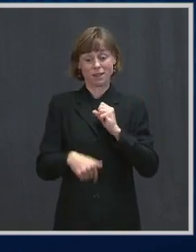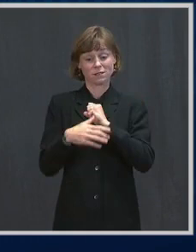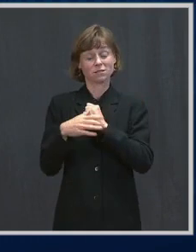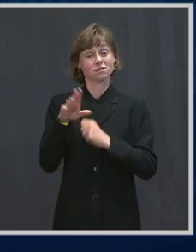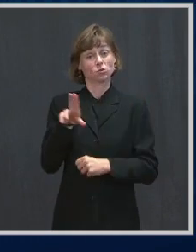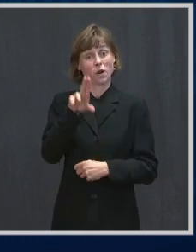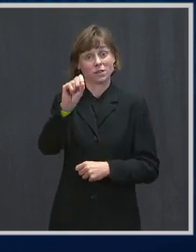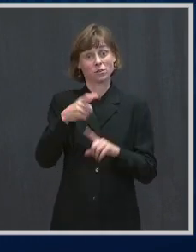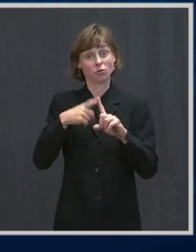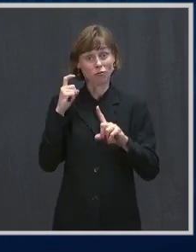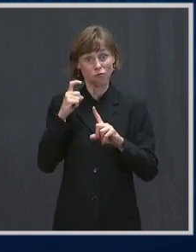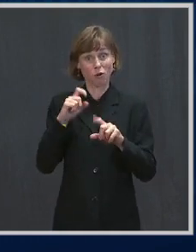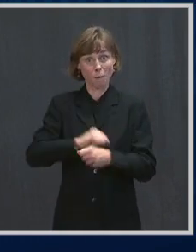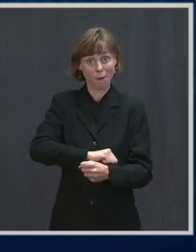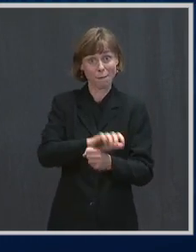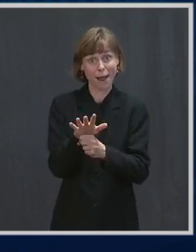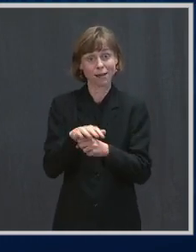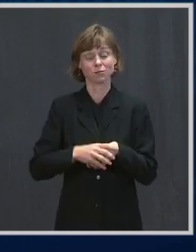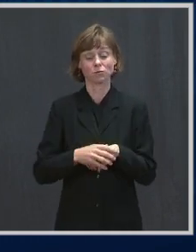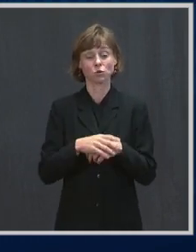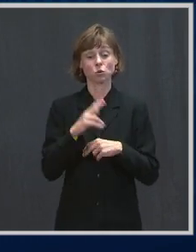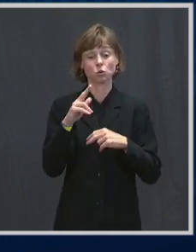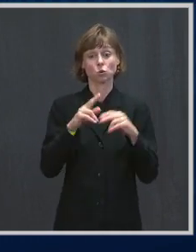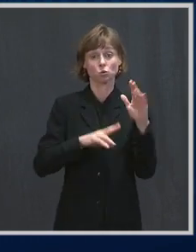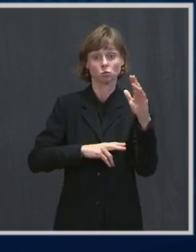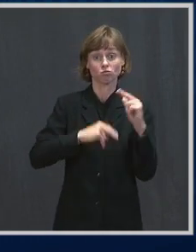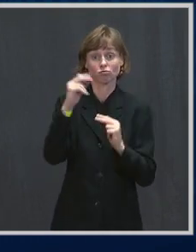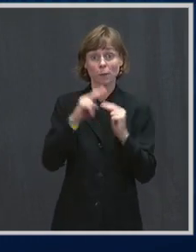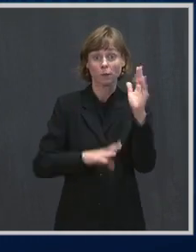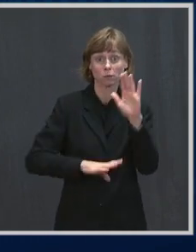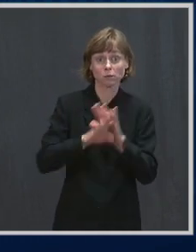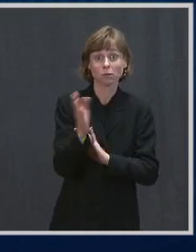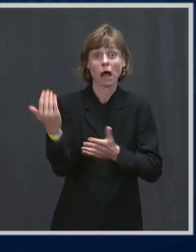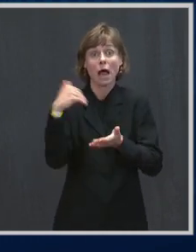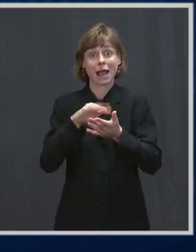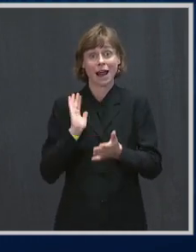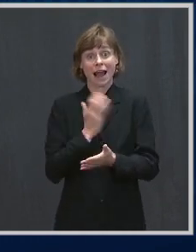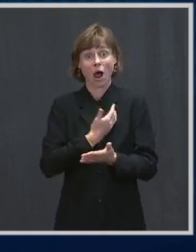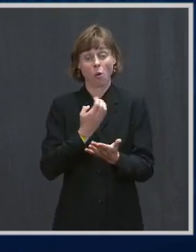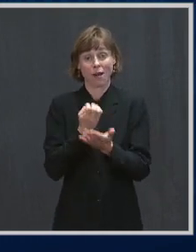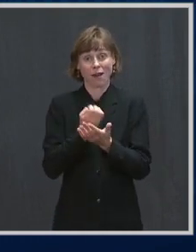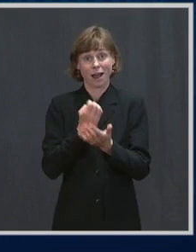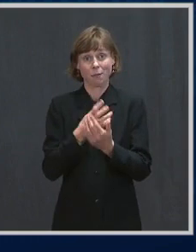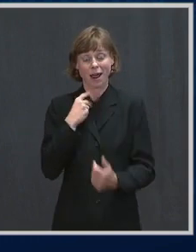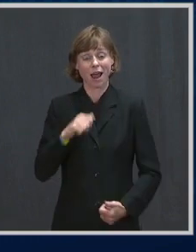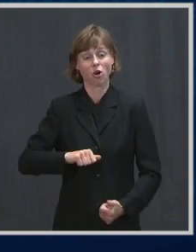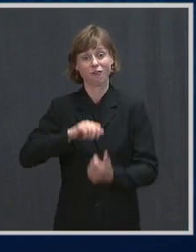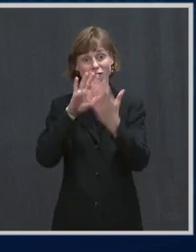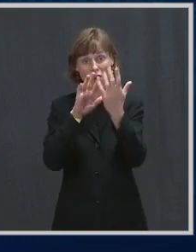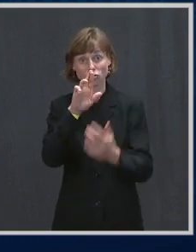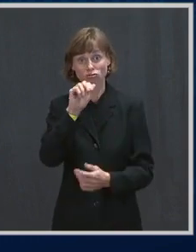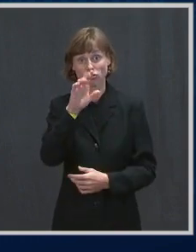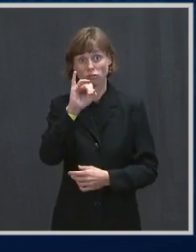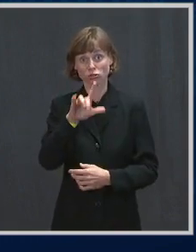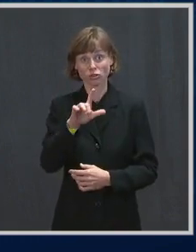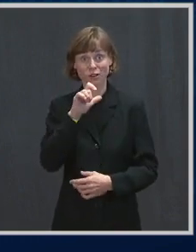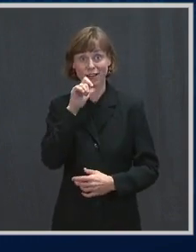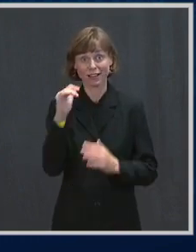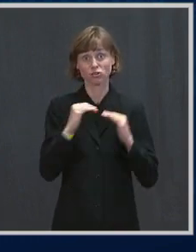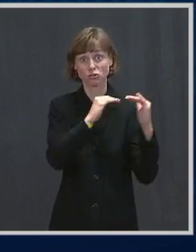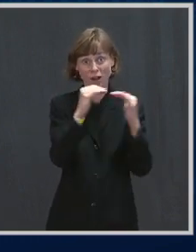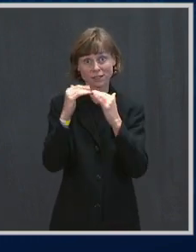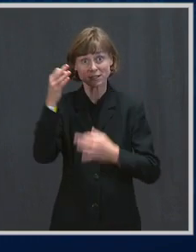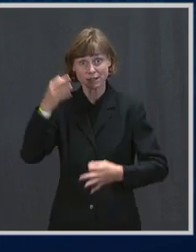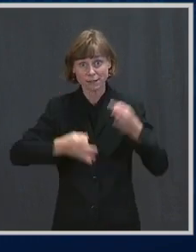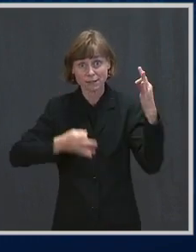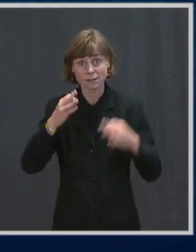our economy, to confront racial injustice, and to combat climate change. The